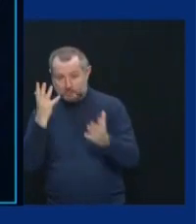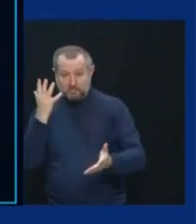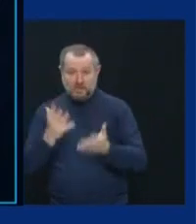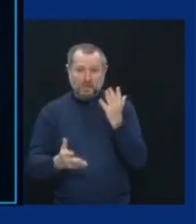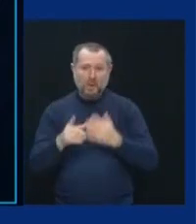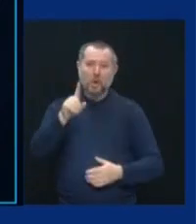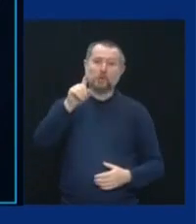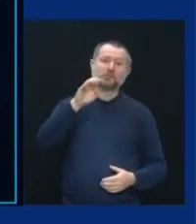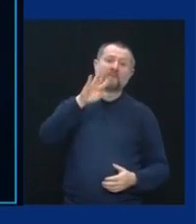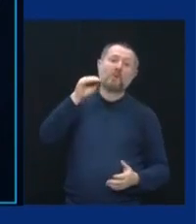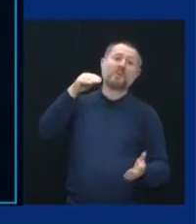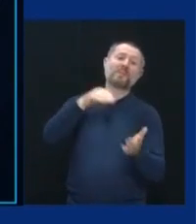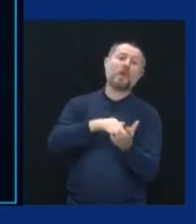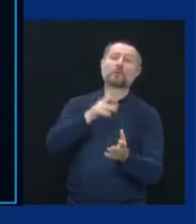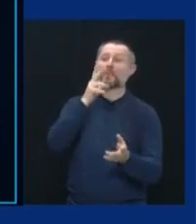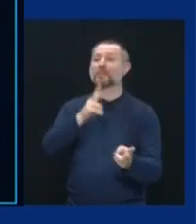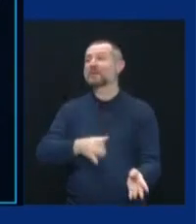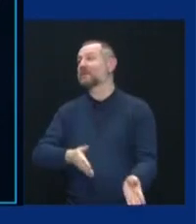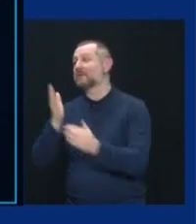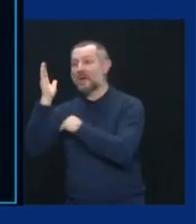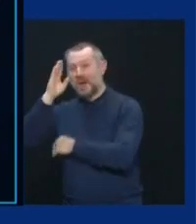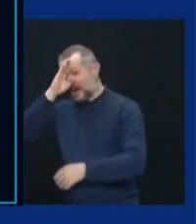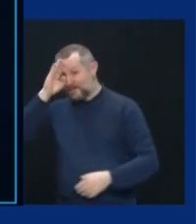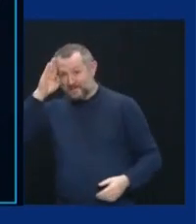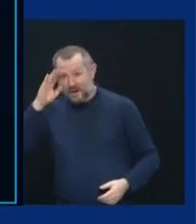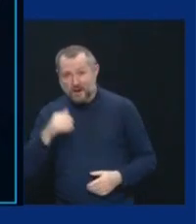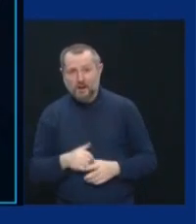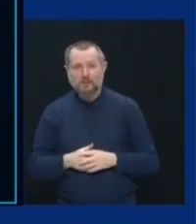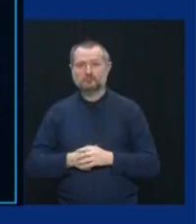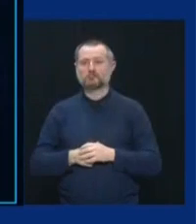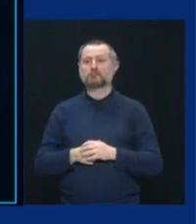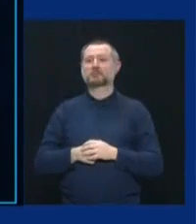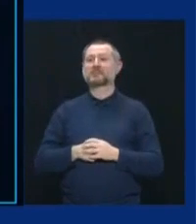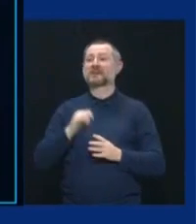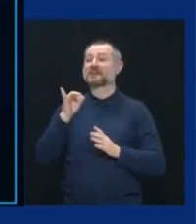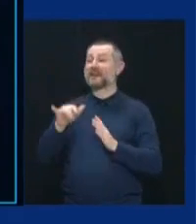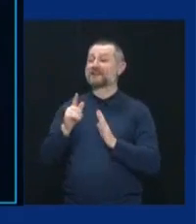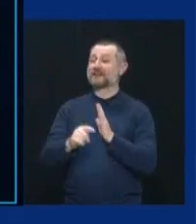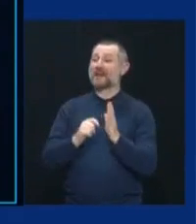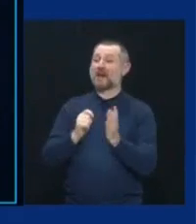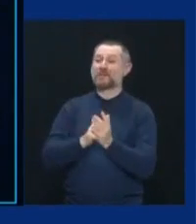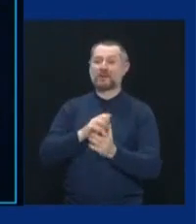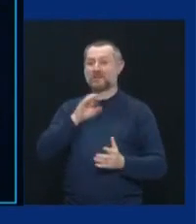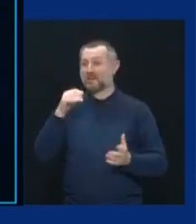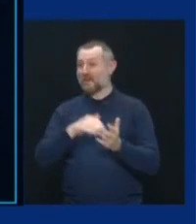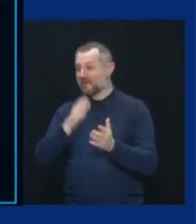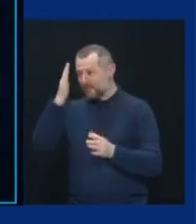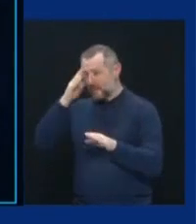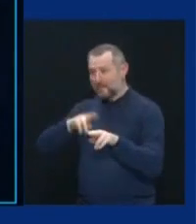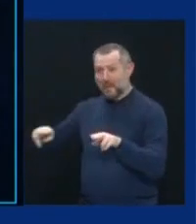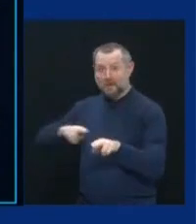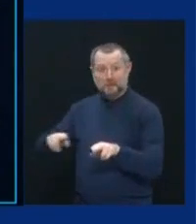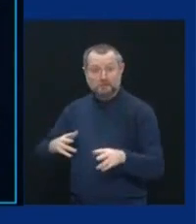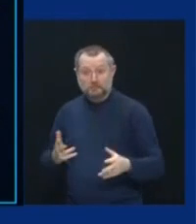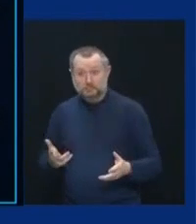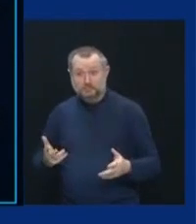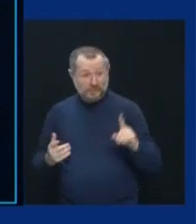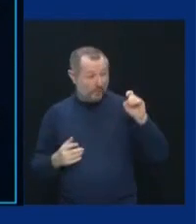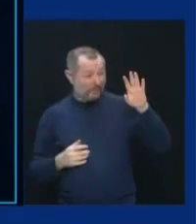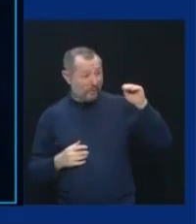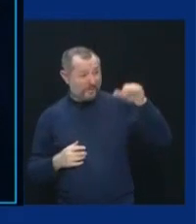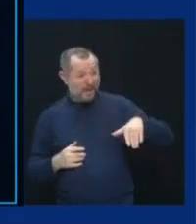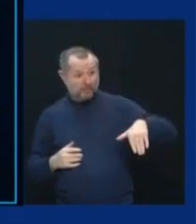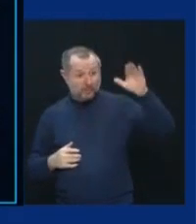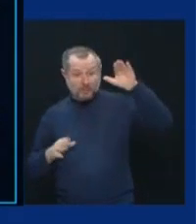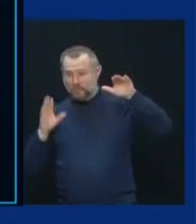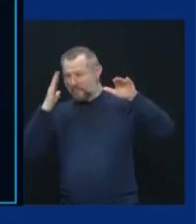140,000 people hospitalized. We have less than 50,000 hospital beds. That is the calamity.